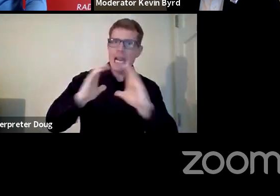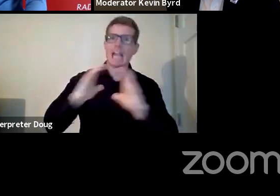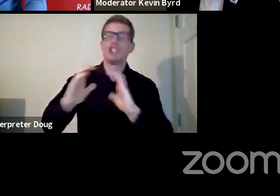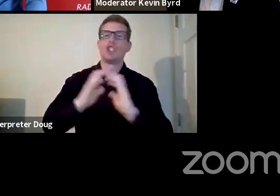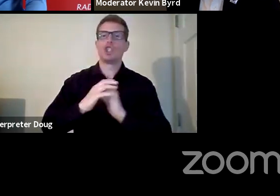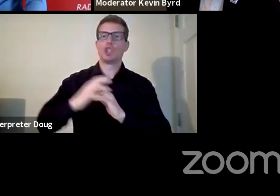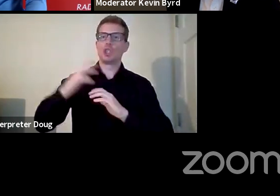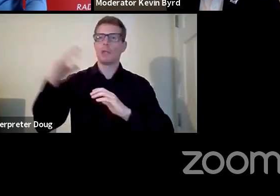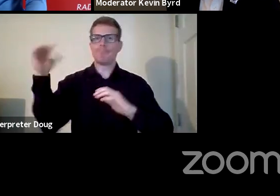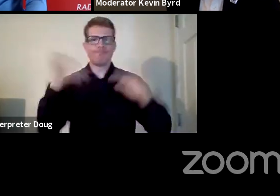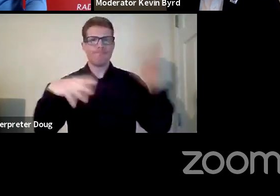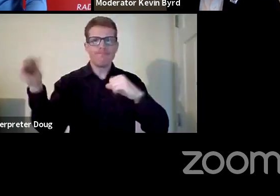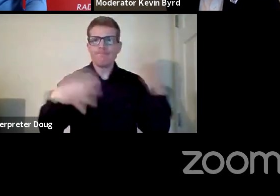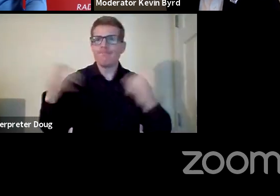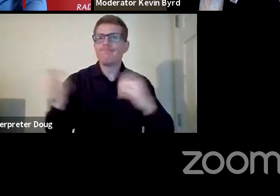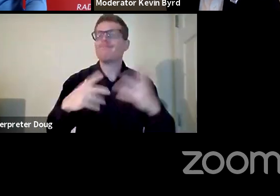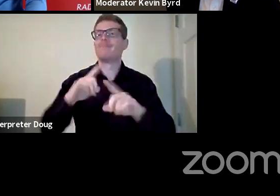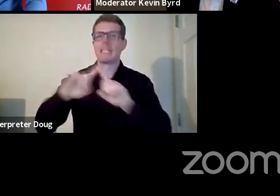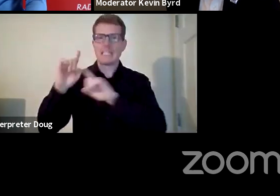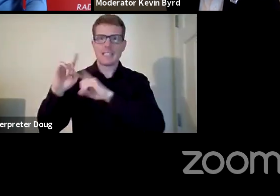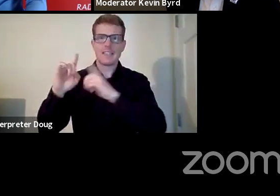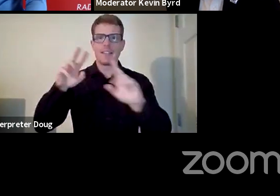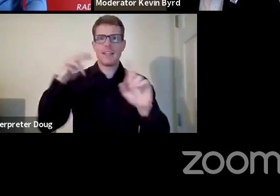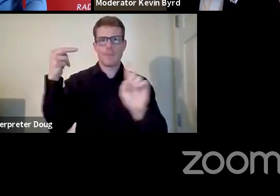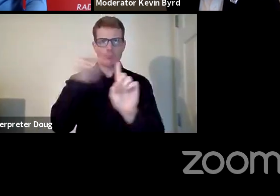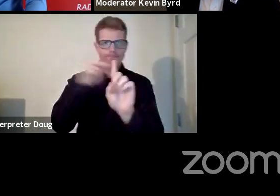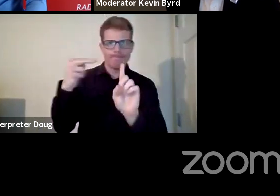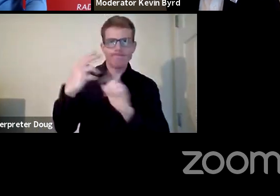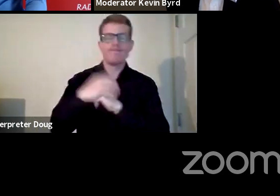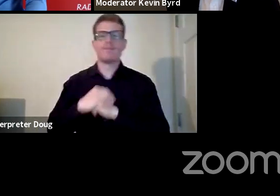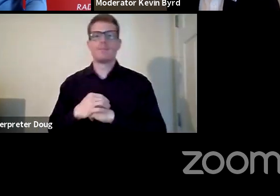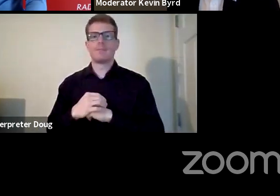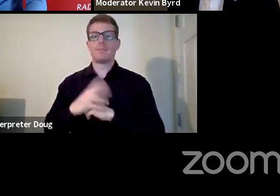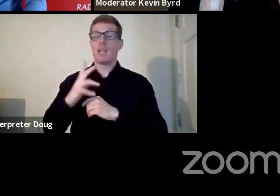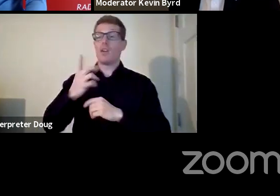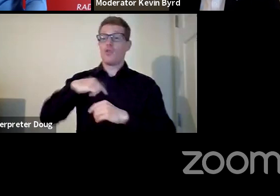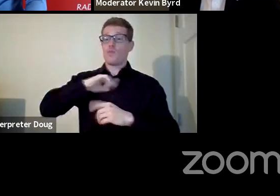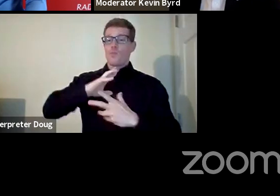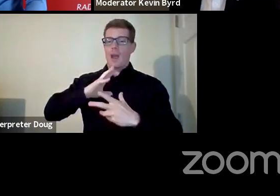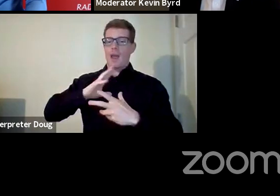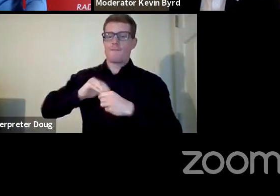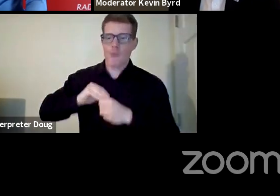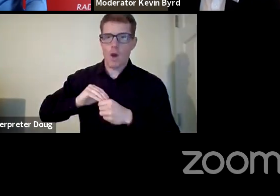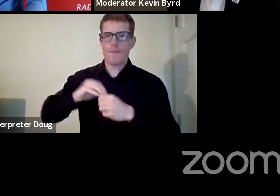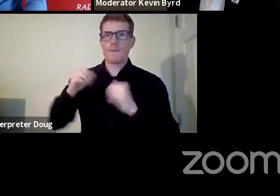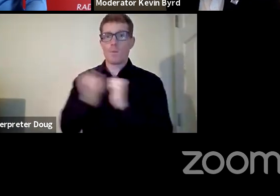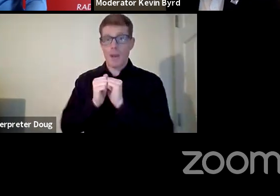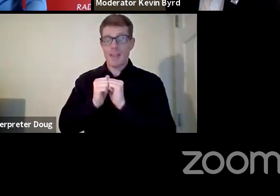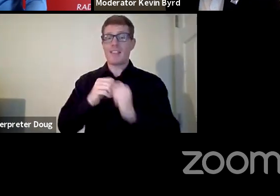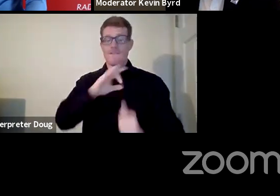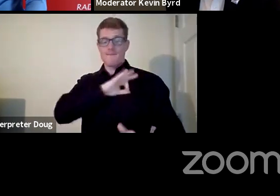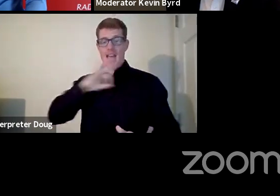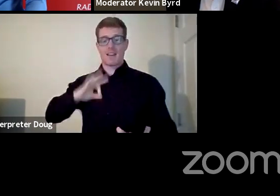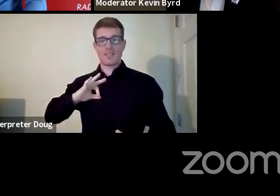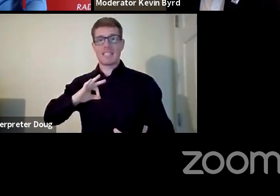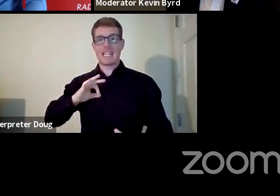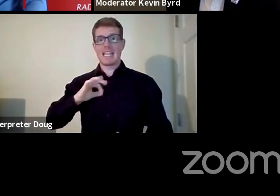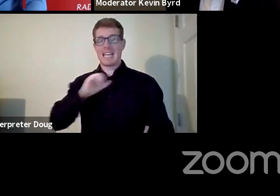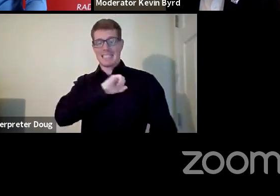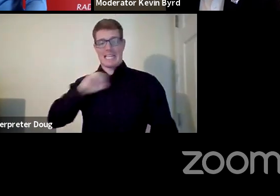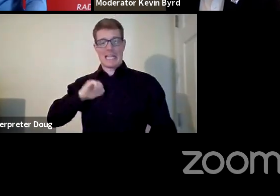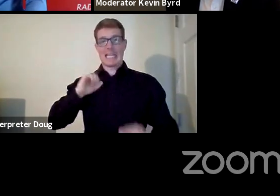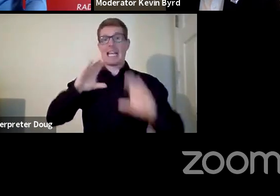Virginia Tech with our faculty senate cabinet through this entire process because we want to make sure that we're more or less